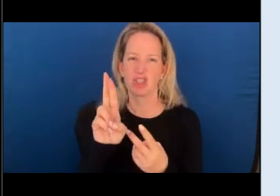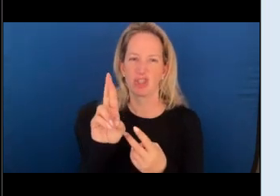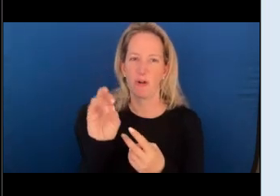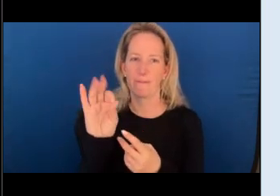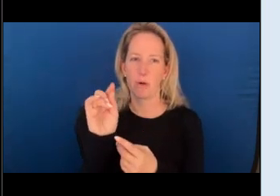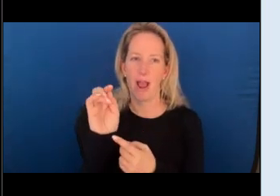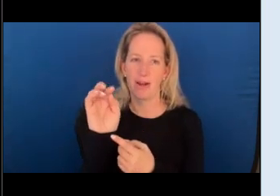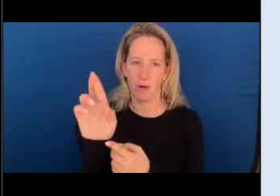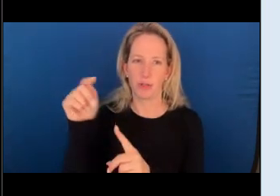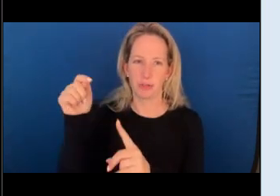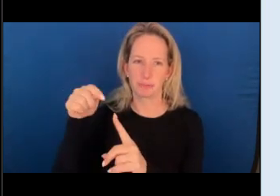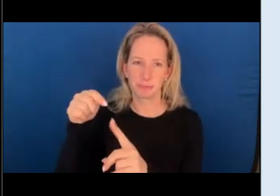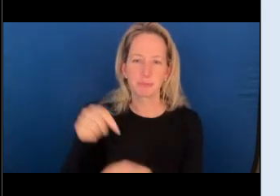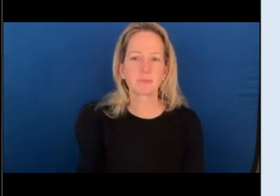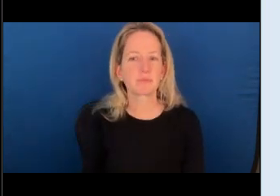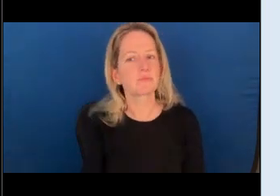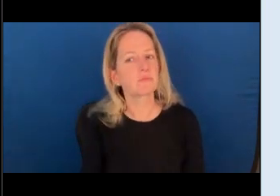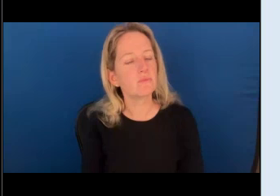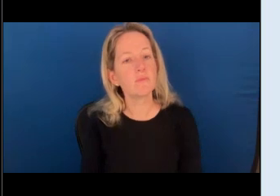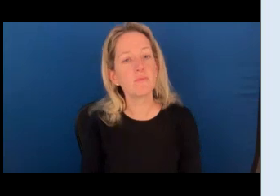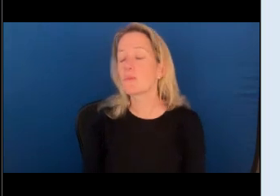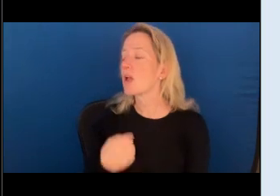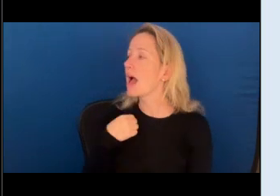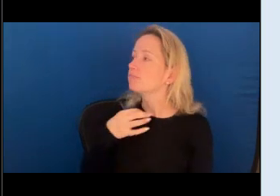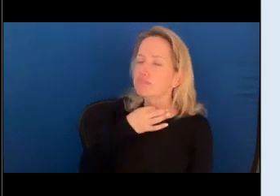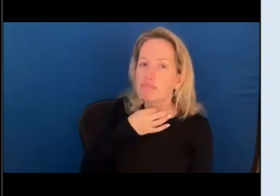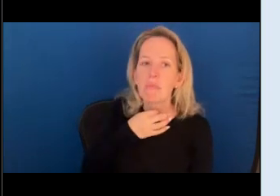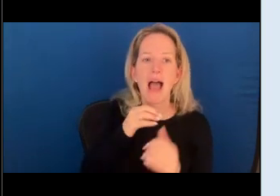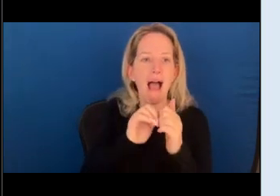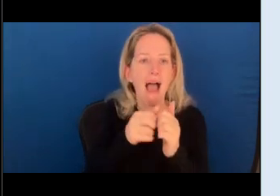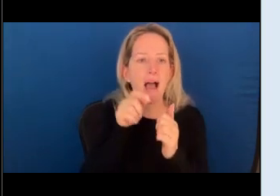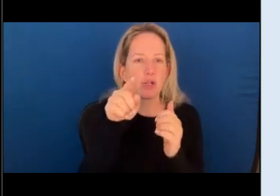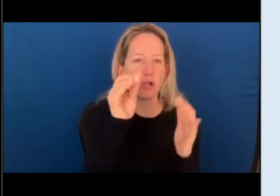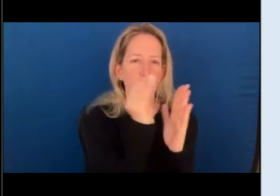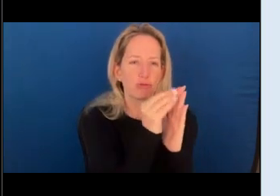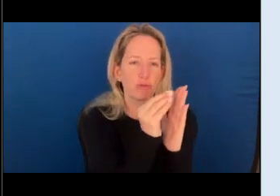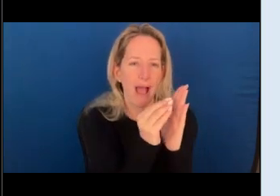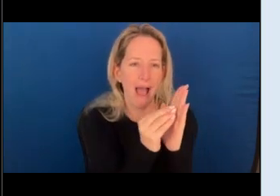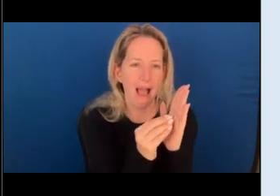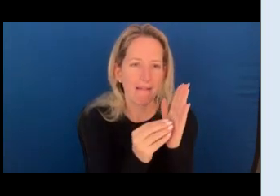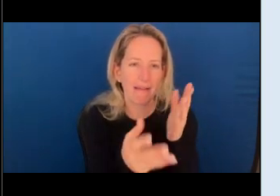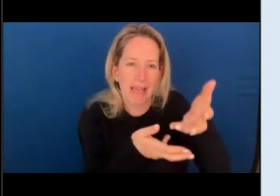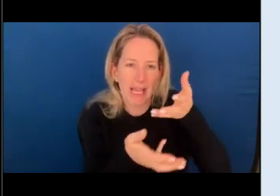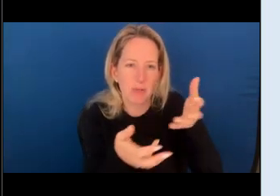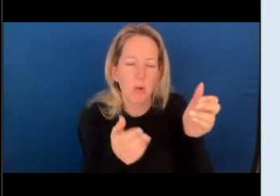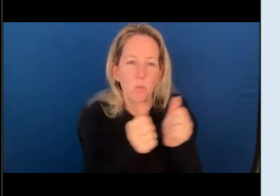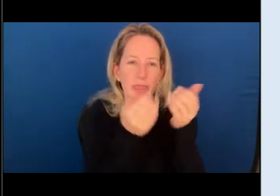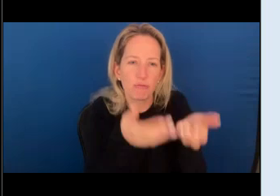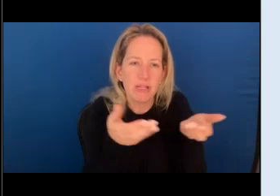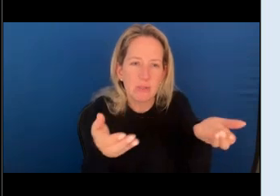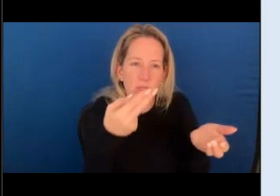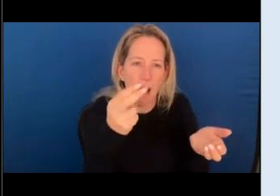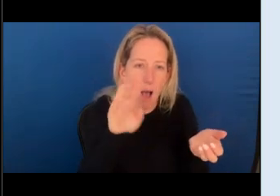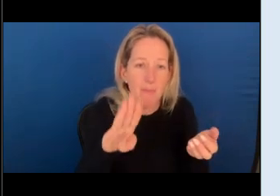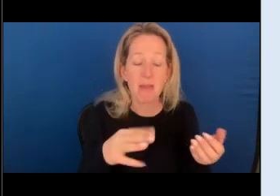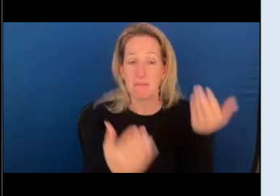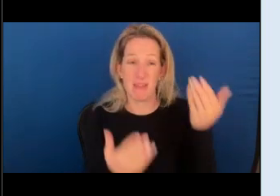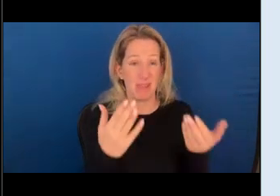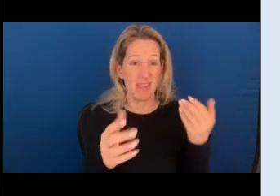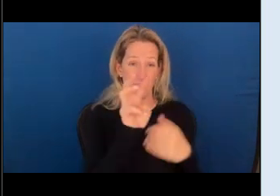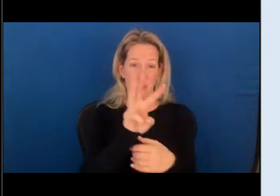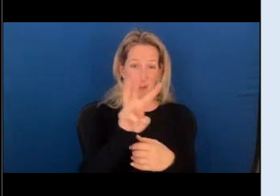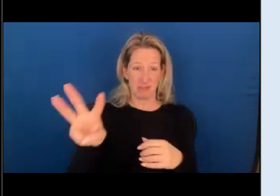Hi, I was wondering how you track engagement with your resource hub, if it's like analytics on the website or you send out a survey to see how people are using